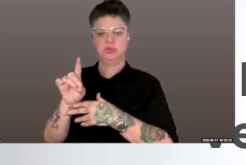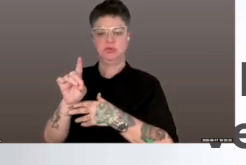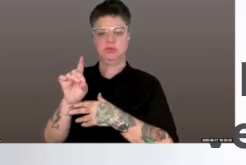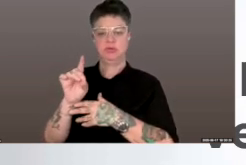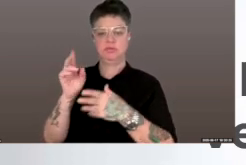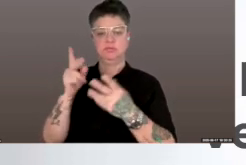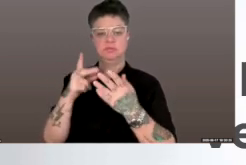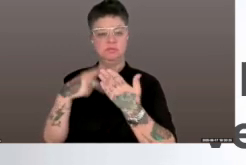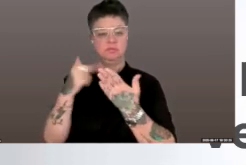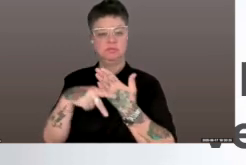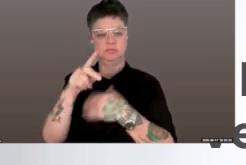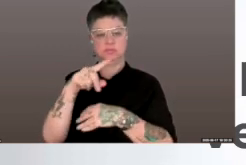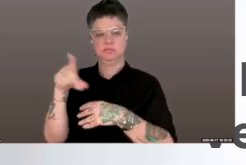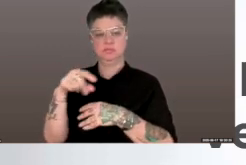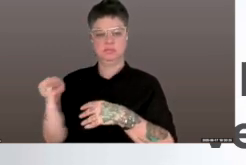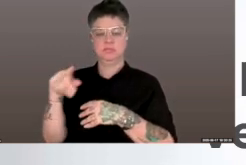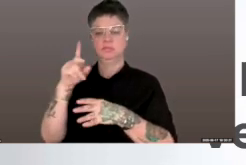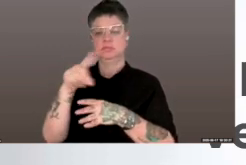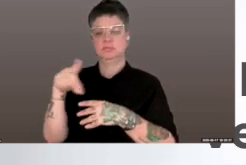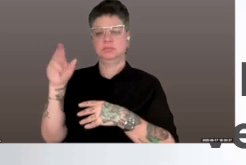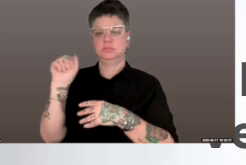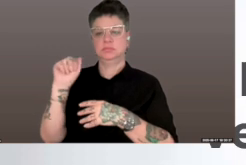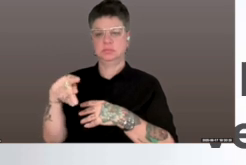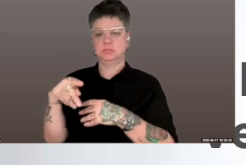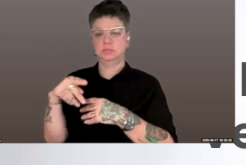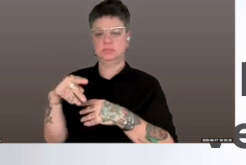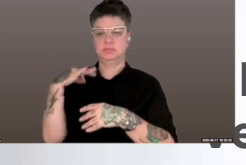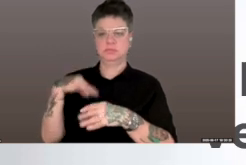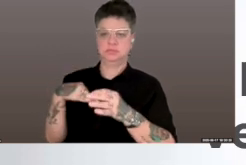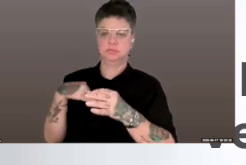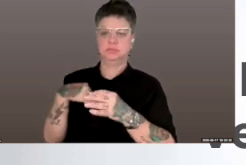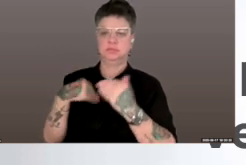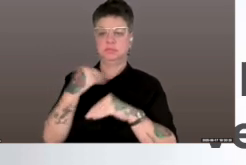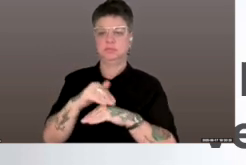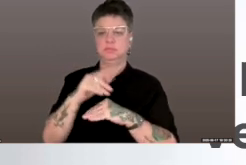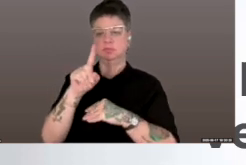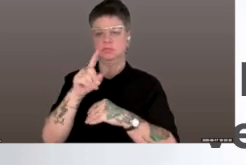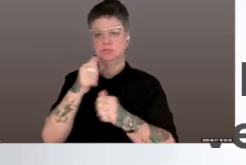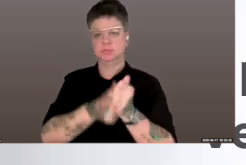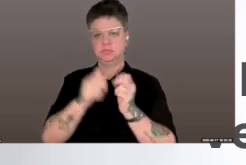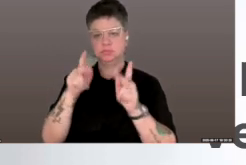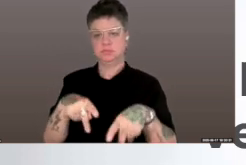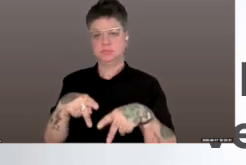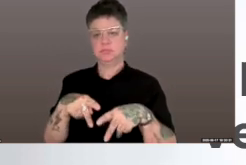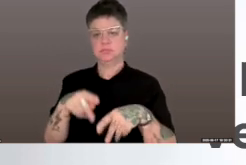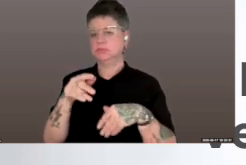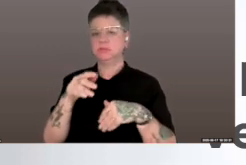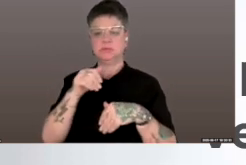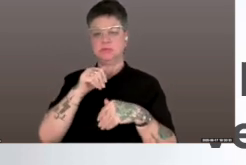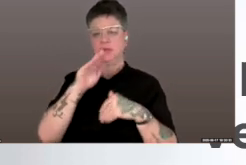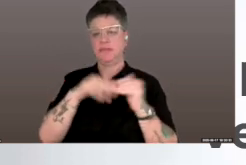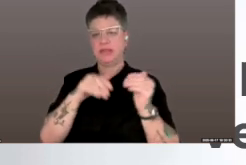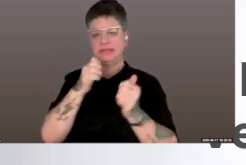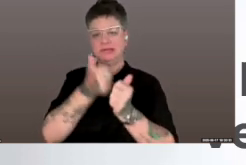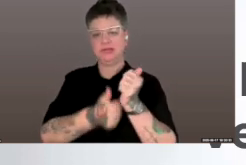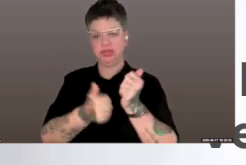200,000 miles should more than cover their needs. In our preliminary research, we found vehicles outside first-generation